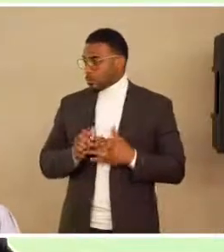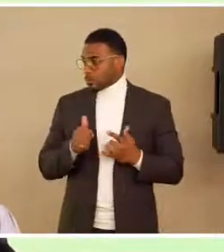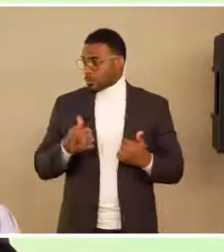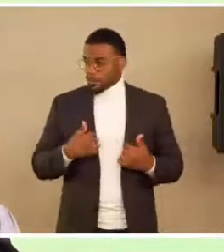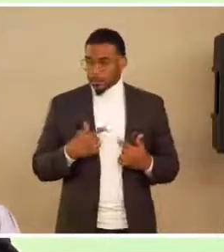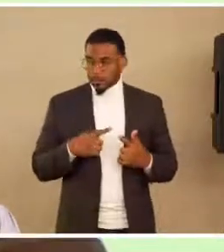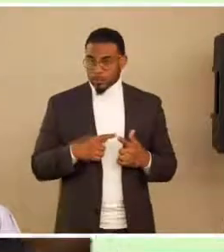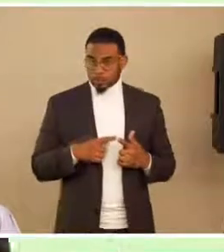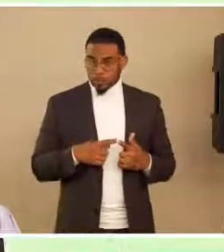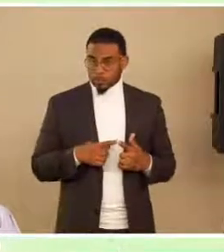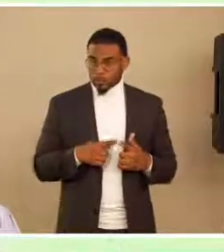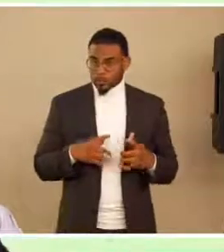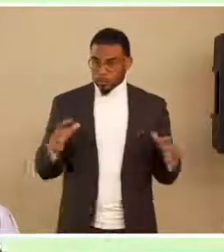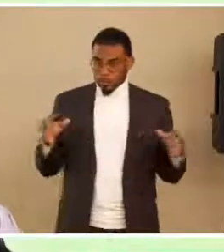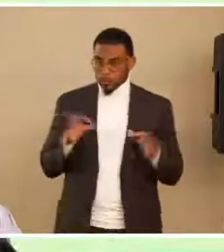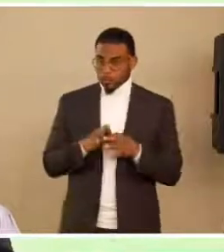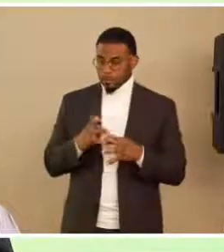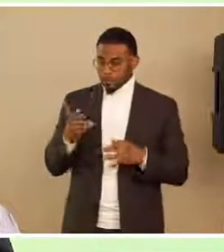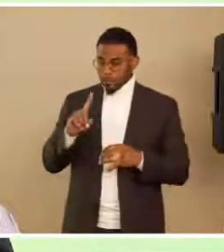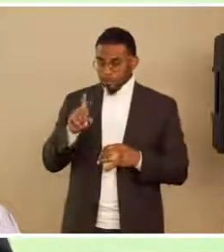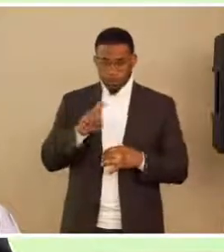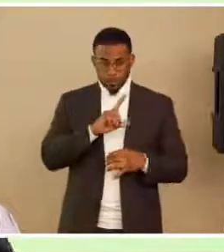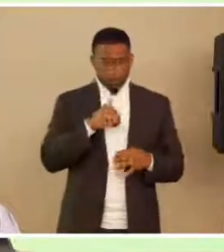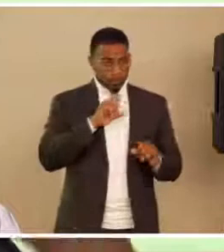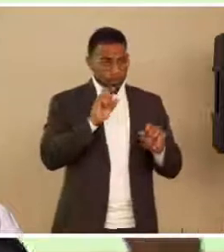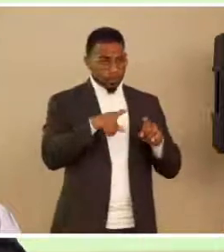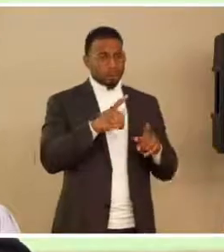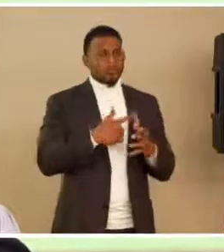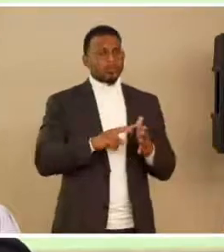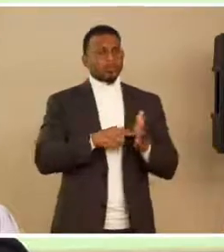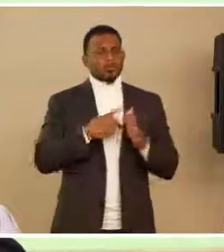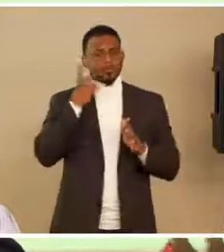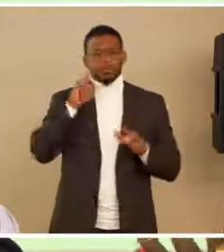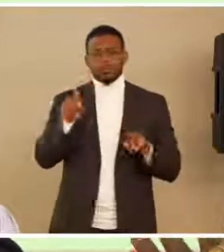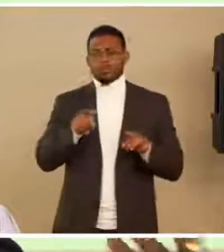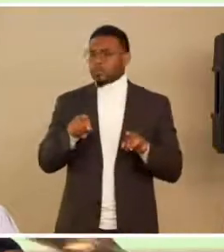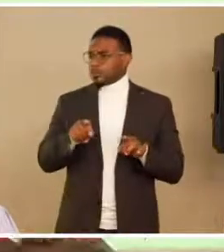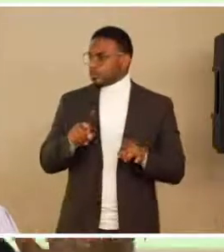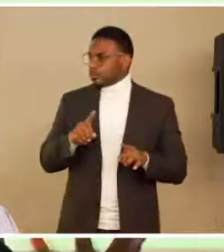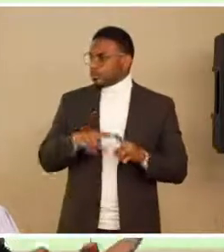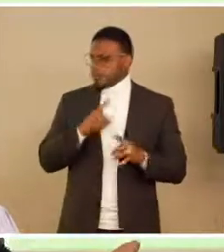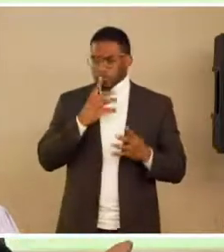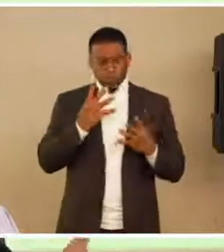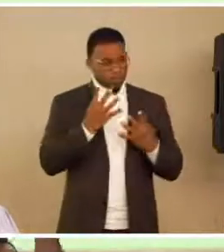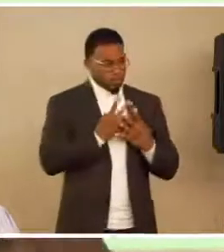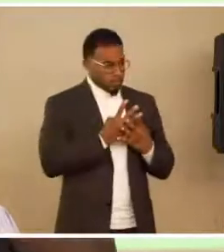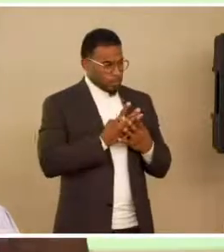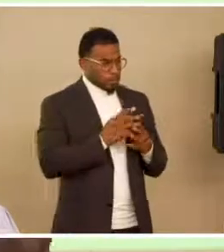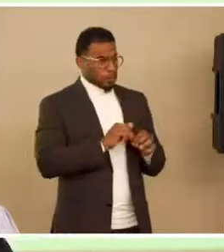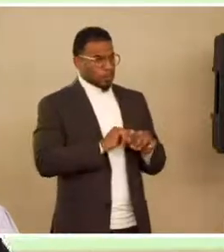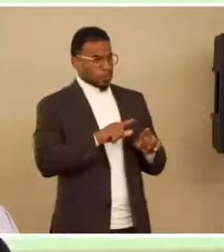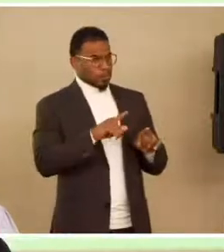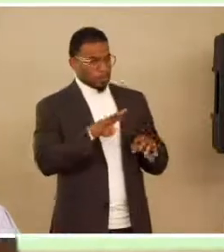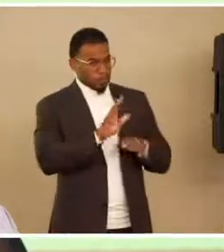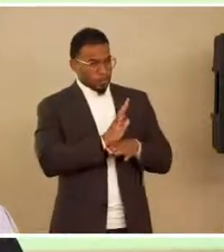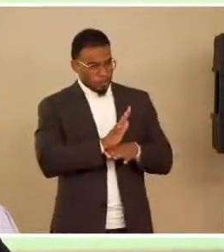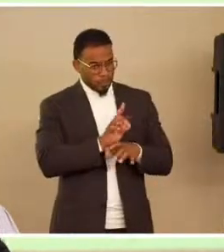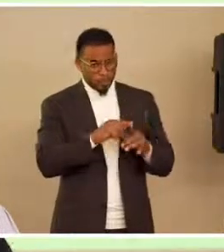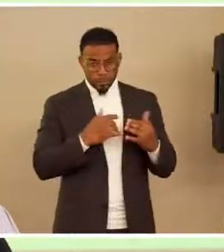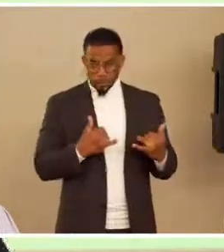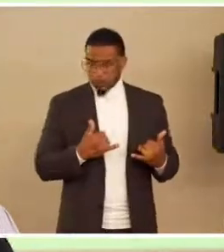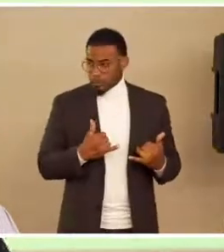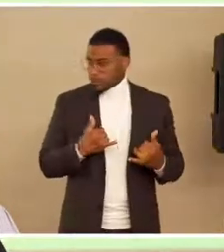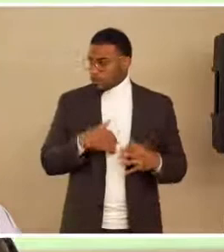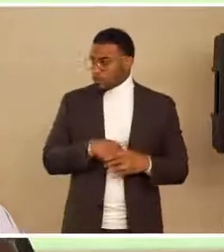to, you know, combine the two questions that I'm asking. What does it mean for you, Rokhaya, to be screening, you know, your movie